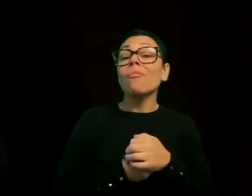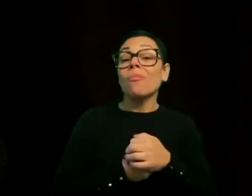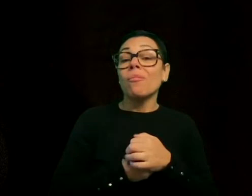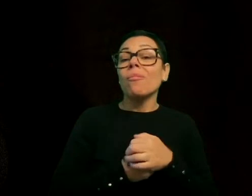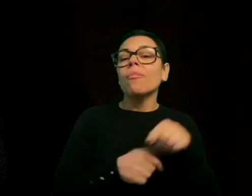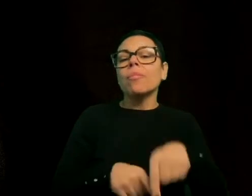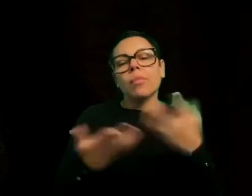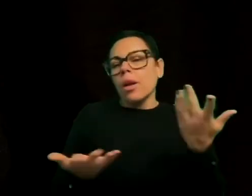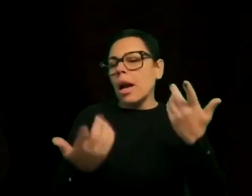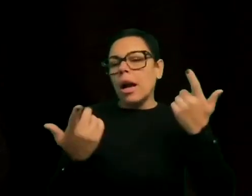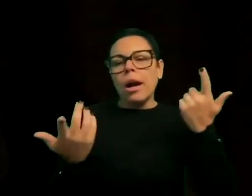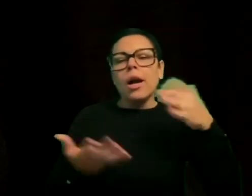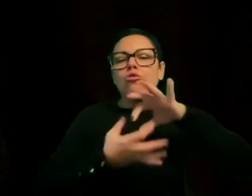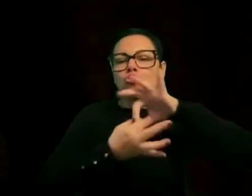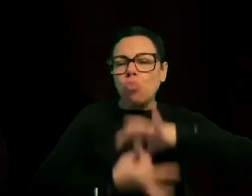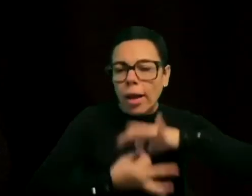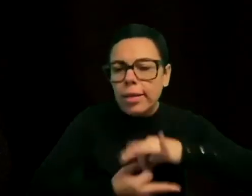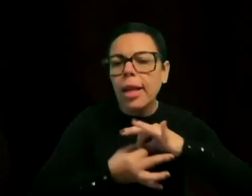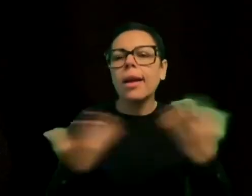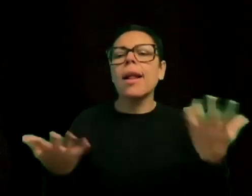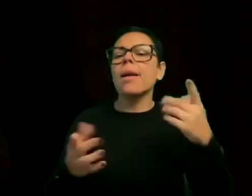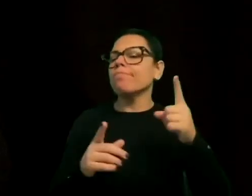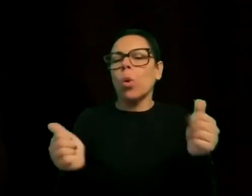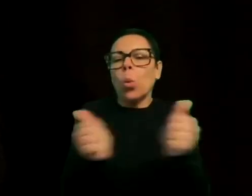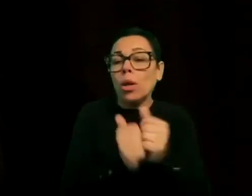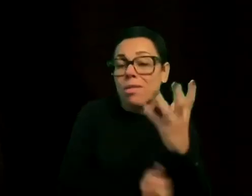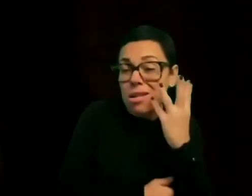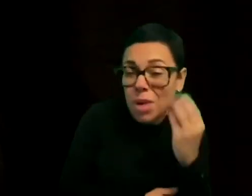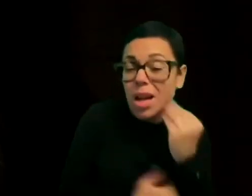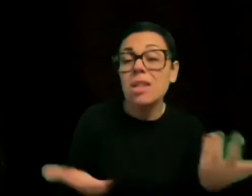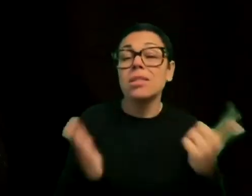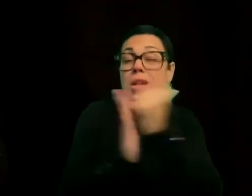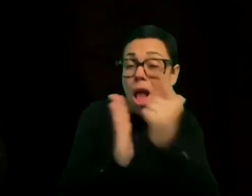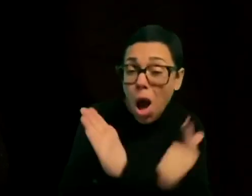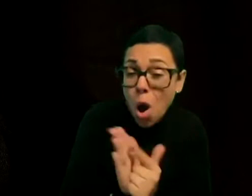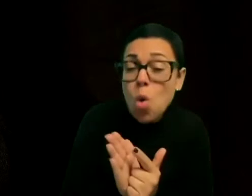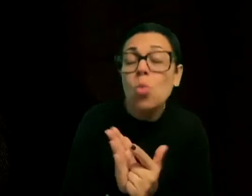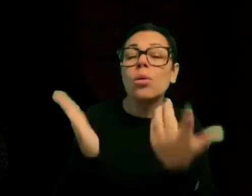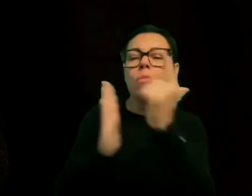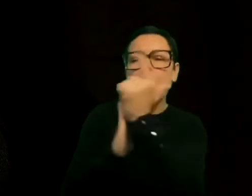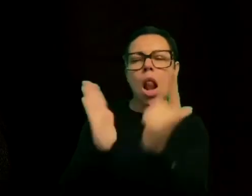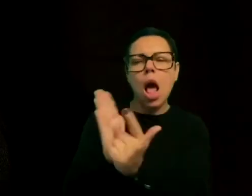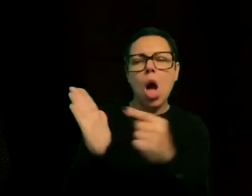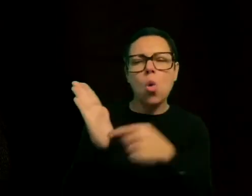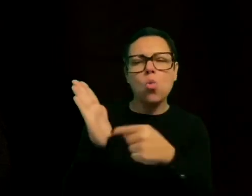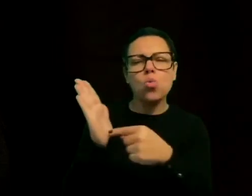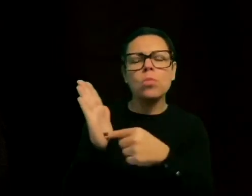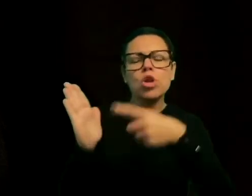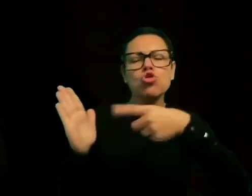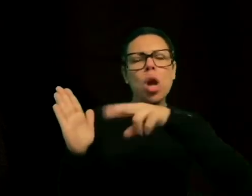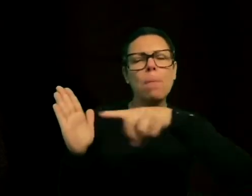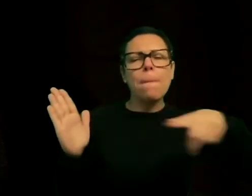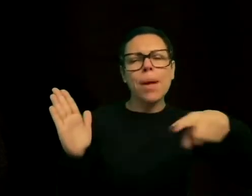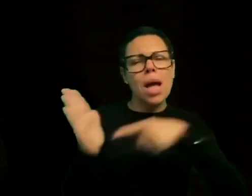and the laws. So we don't have a specific law, but we have a strategy. And we have all these tools to help. So it is very